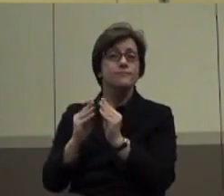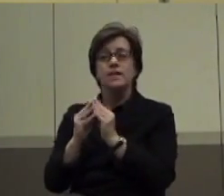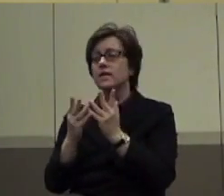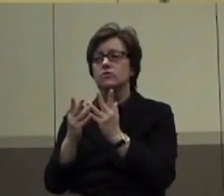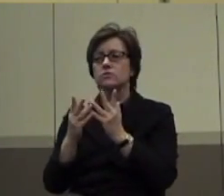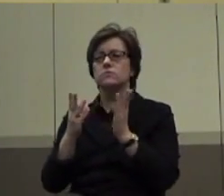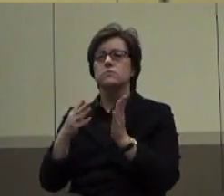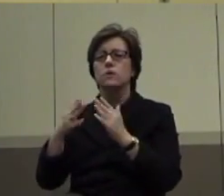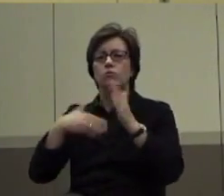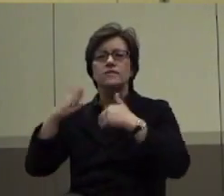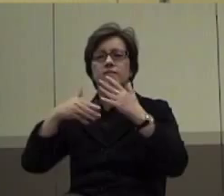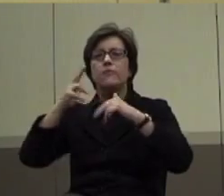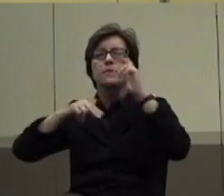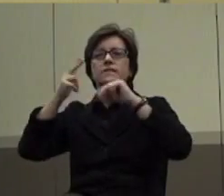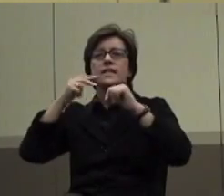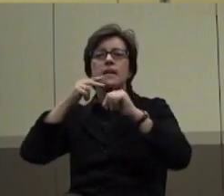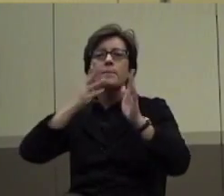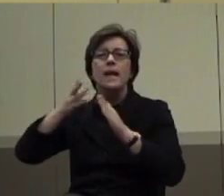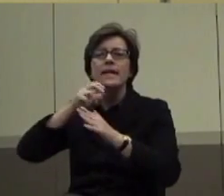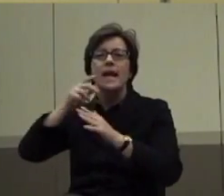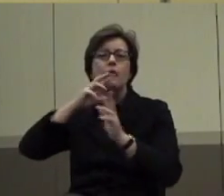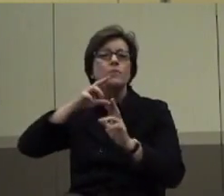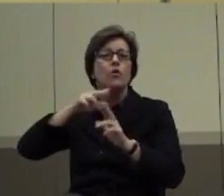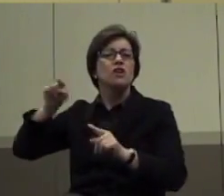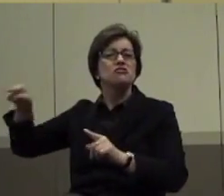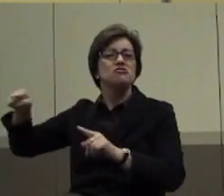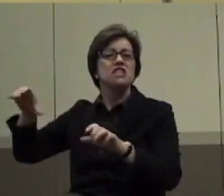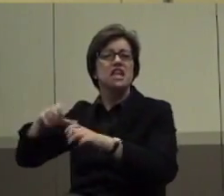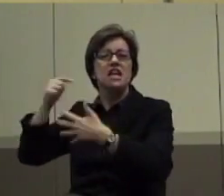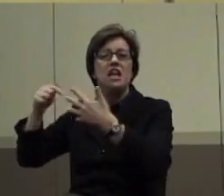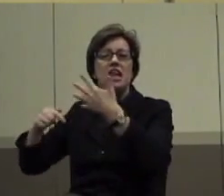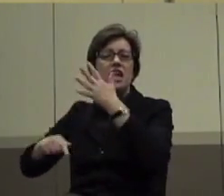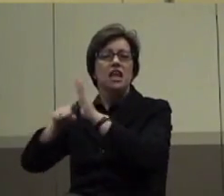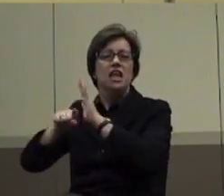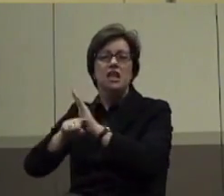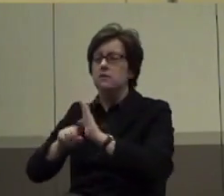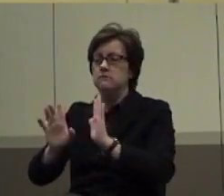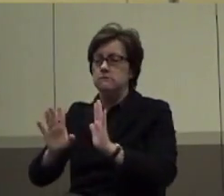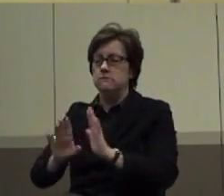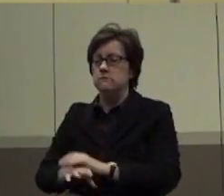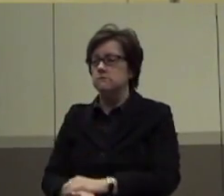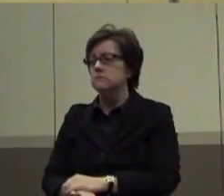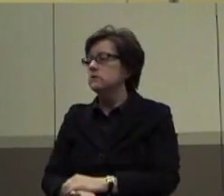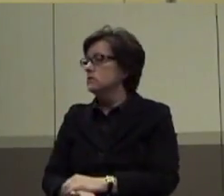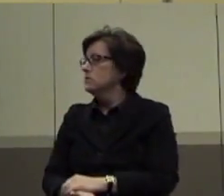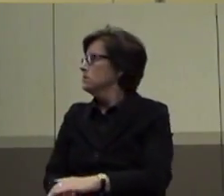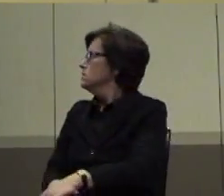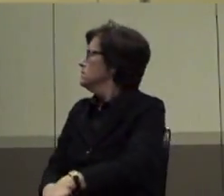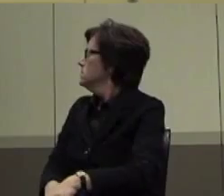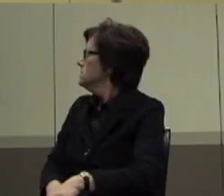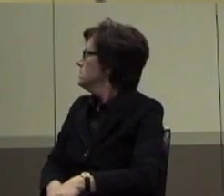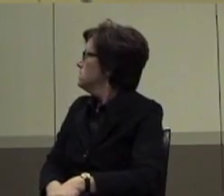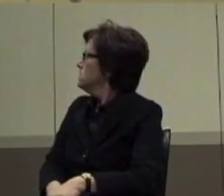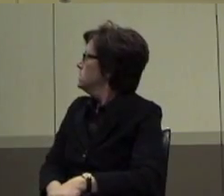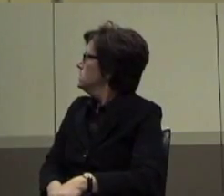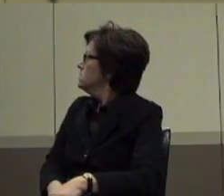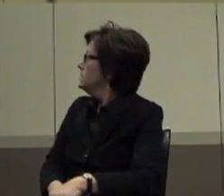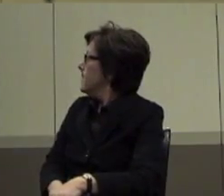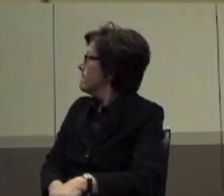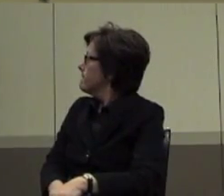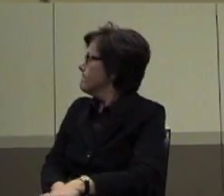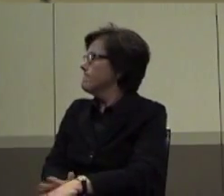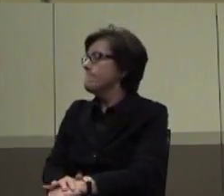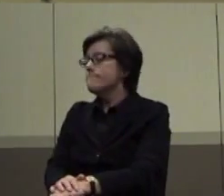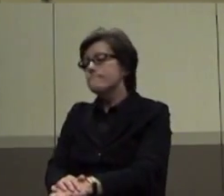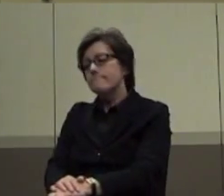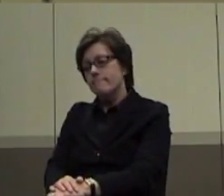of building a plan, not reporting what we found. Does that make sense? Okay. Want to focus